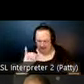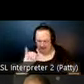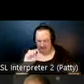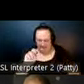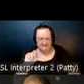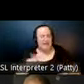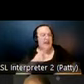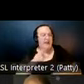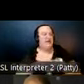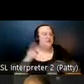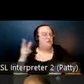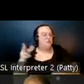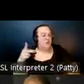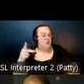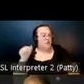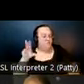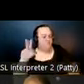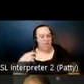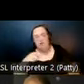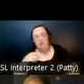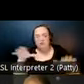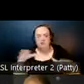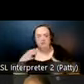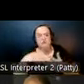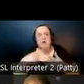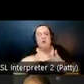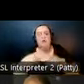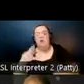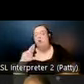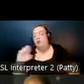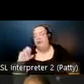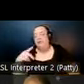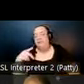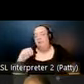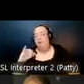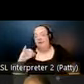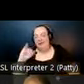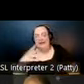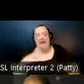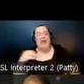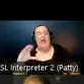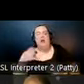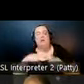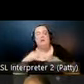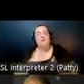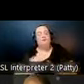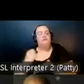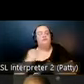Park, doing some repointing work and some carpentry.